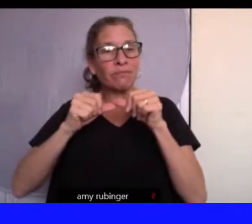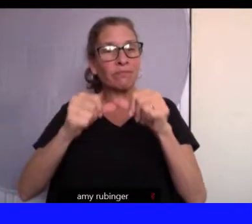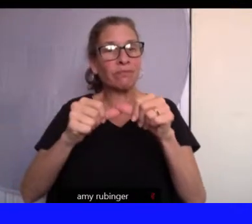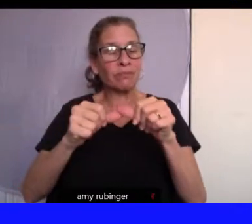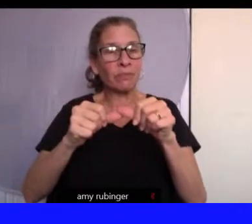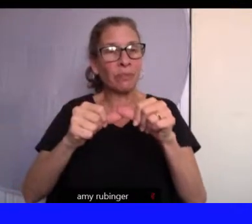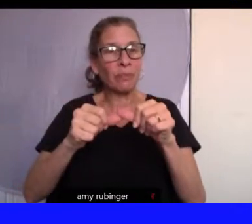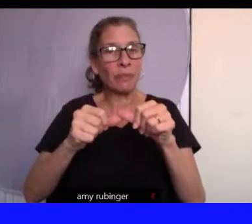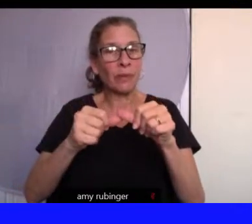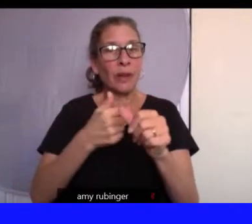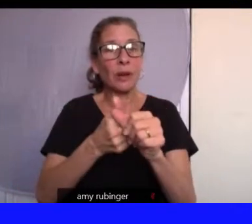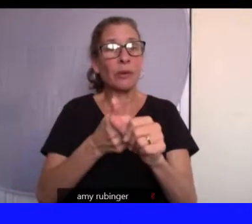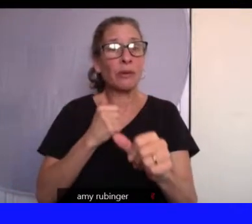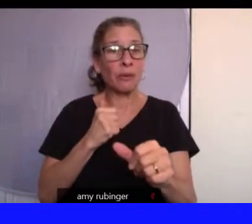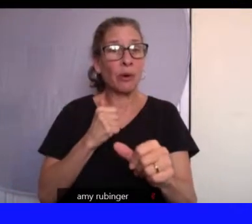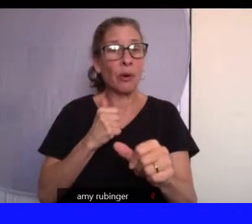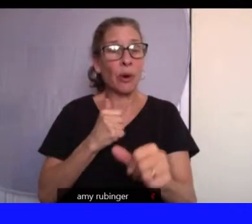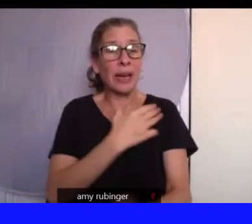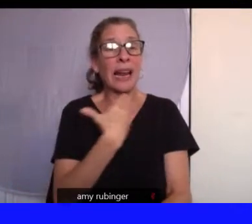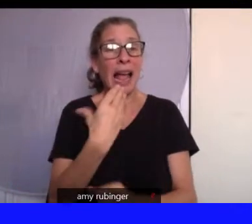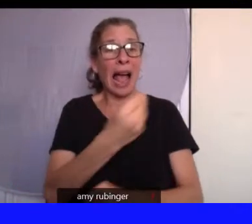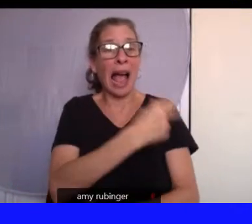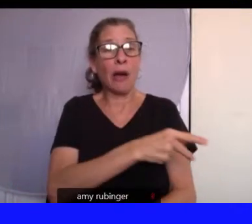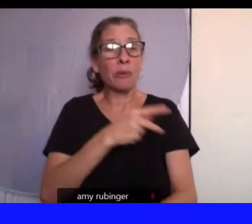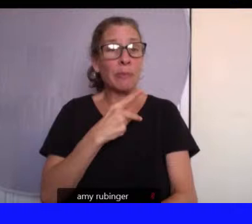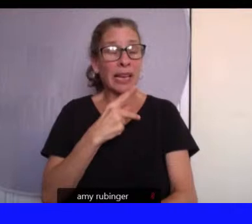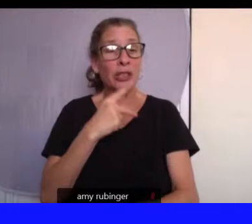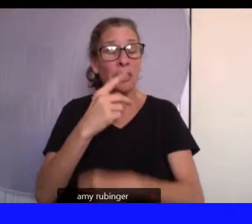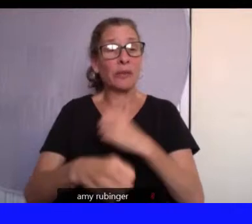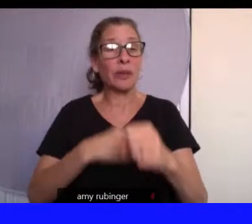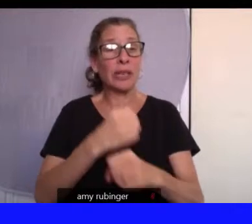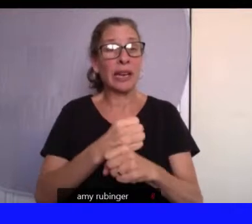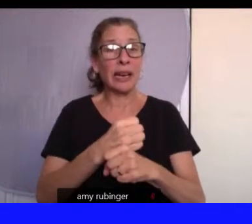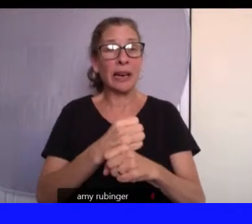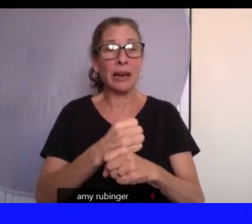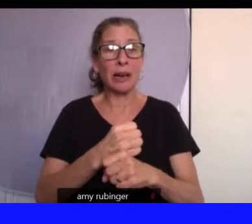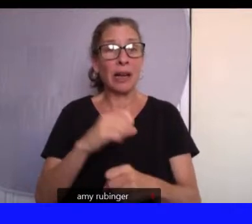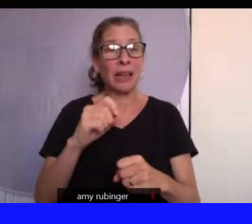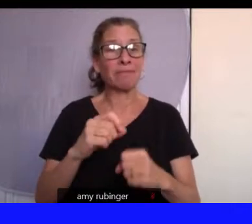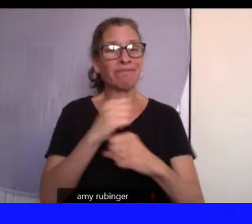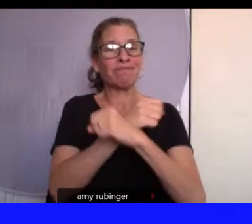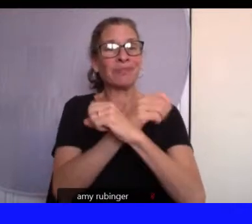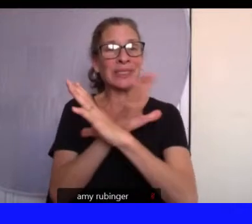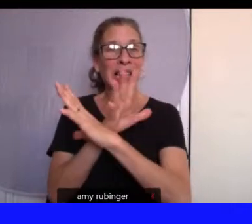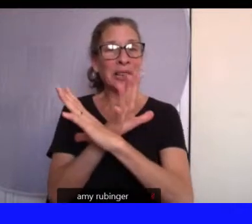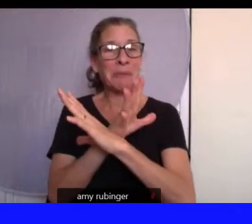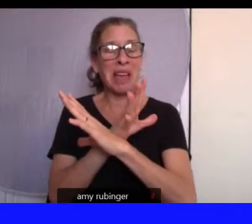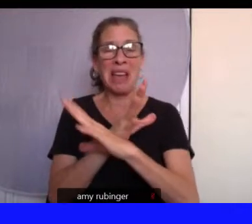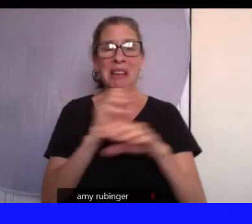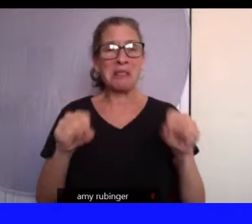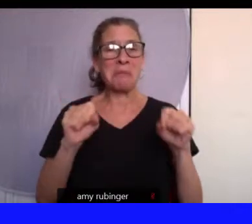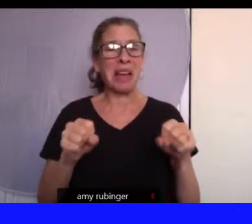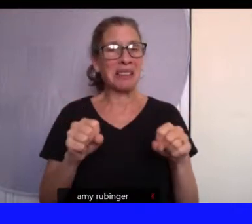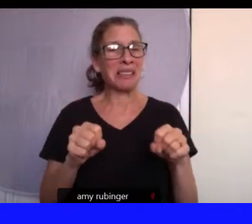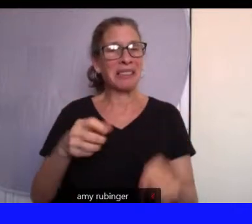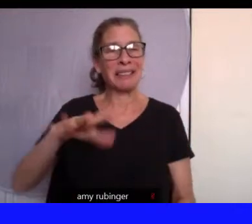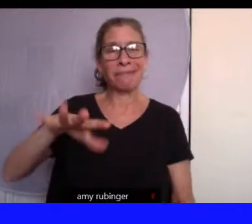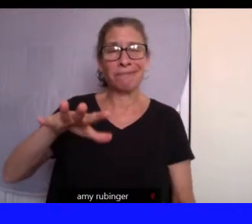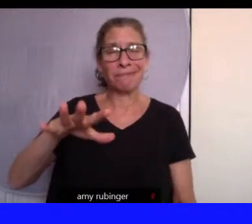in some interesting ways. We have seen the CMS policy changes fade away in large part, though not